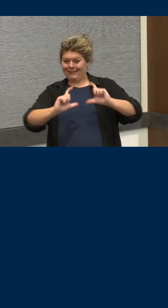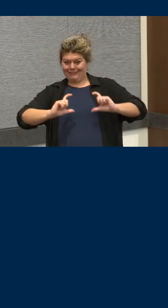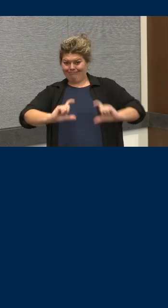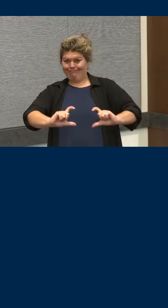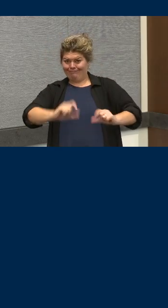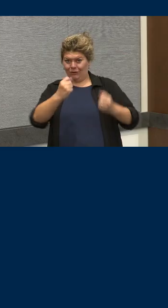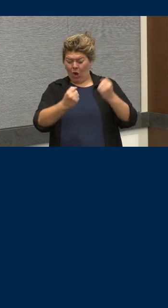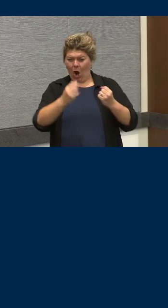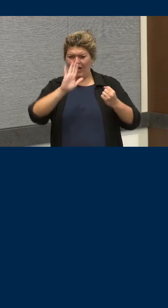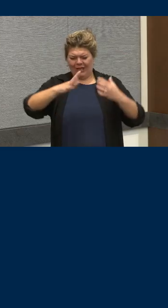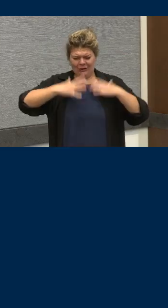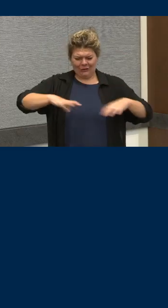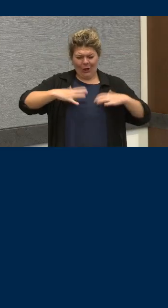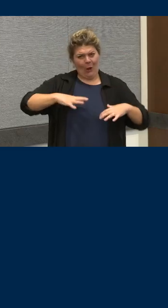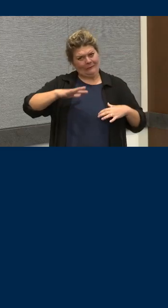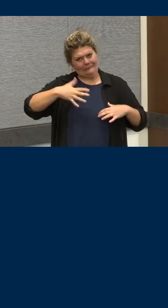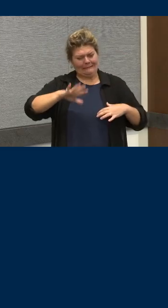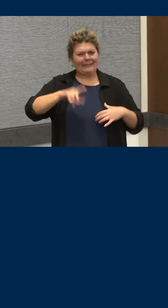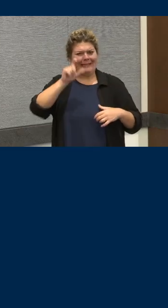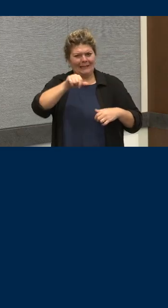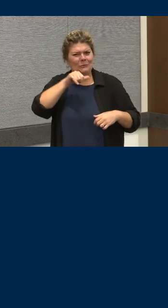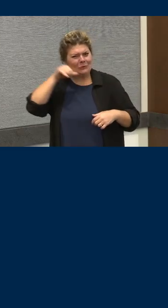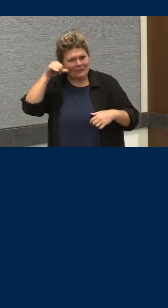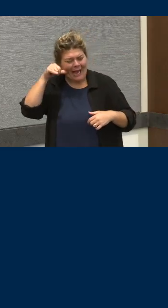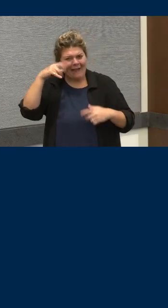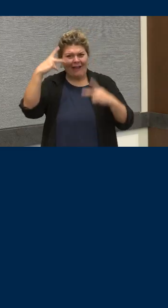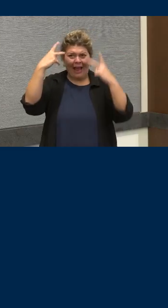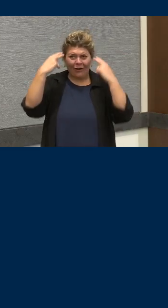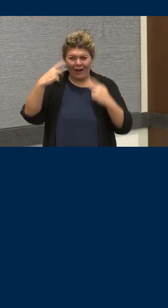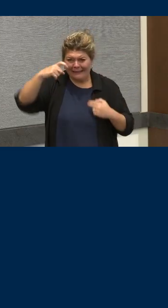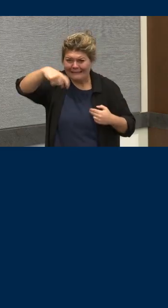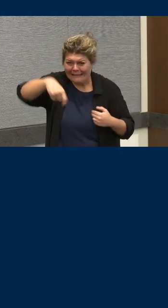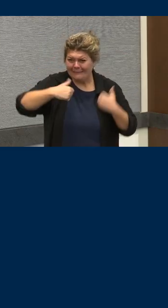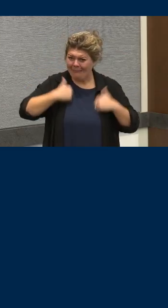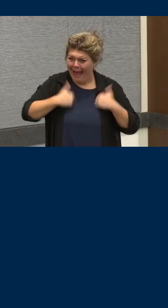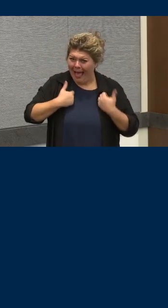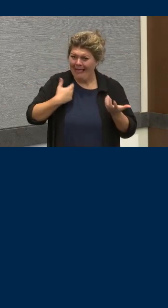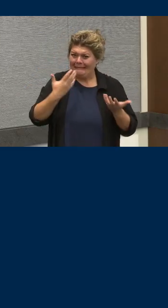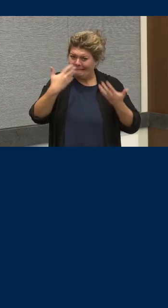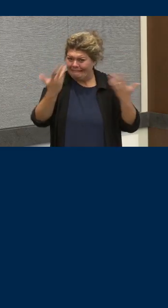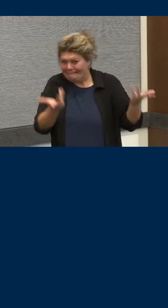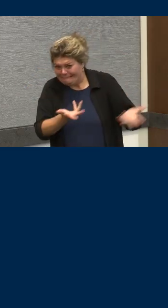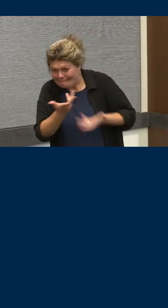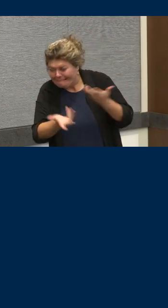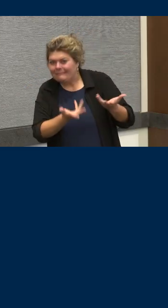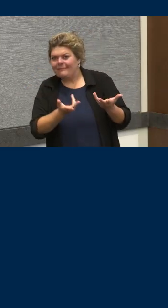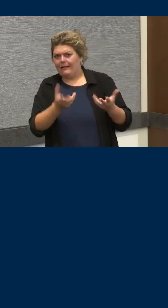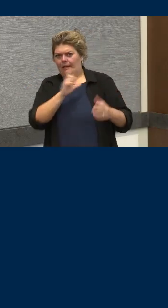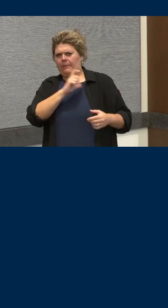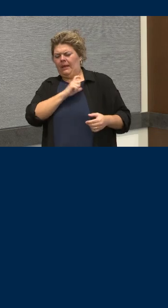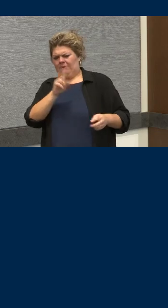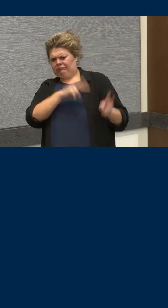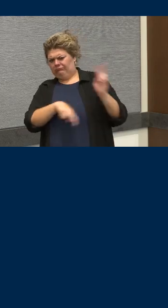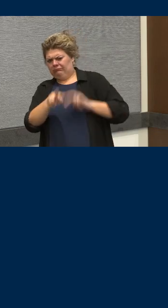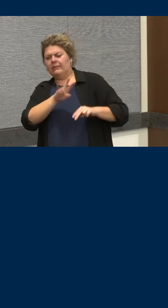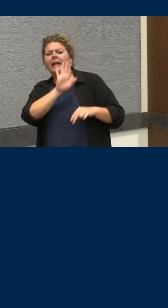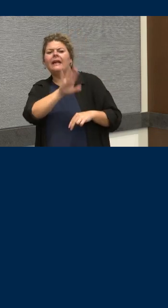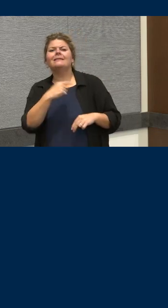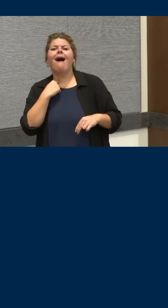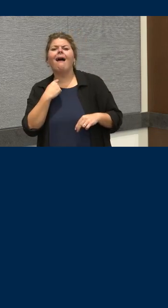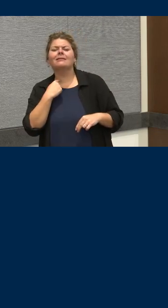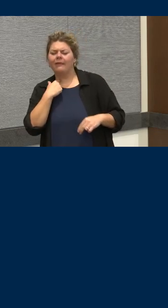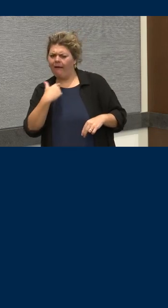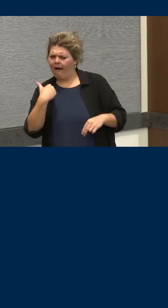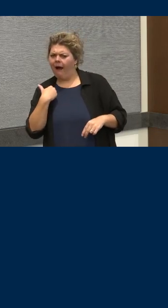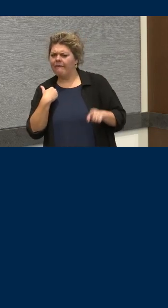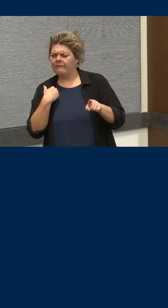dress, and his need of a shave, haircut, and bath. The police noticed his accented English